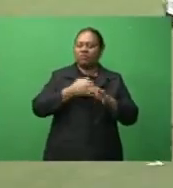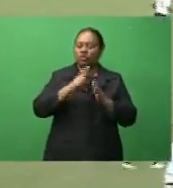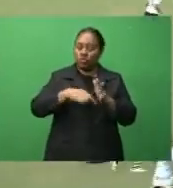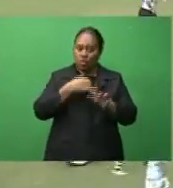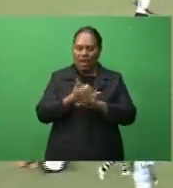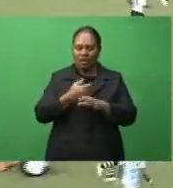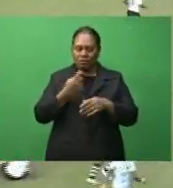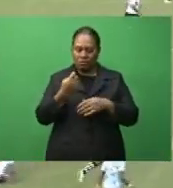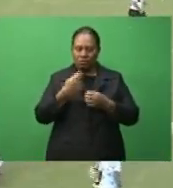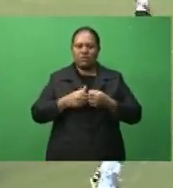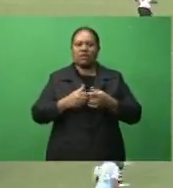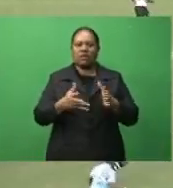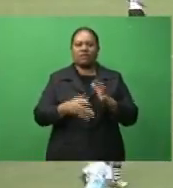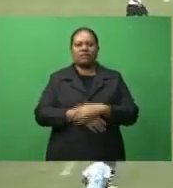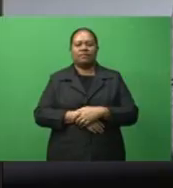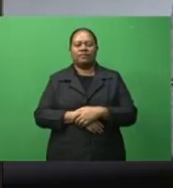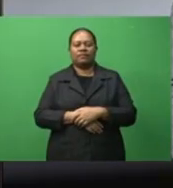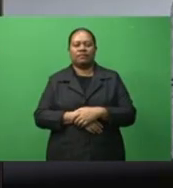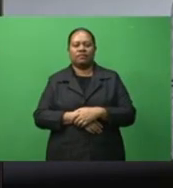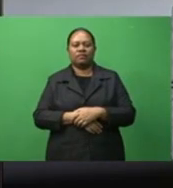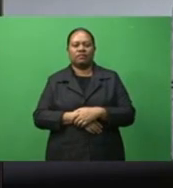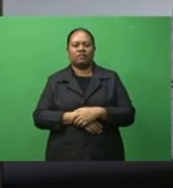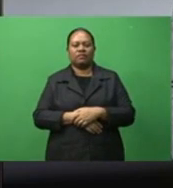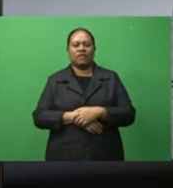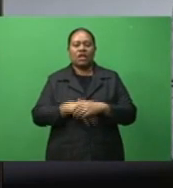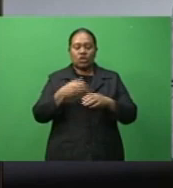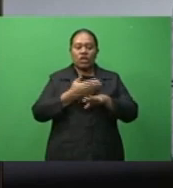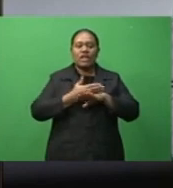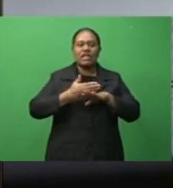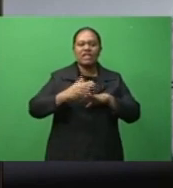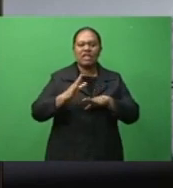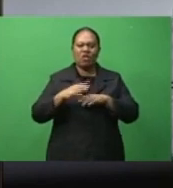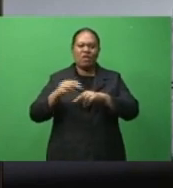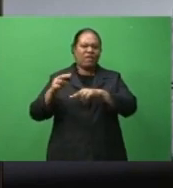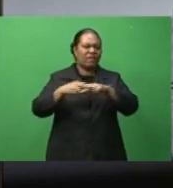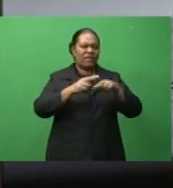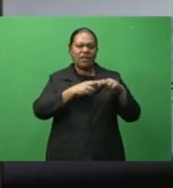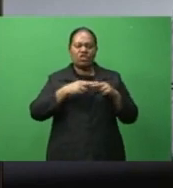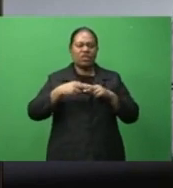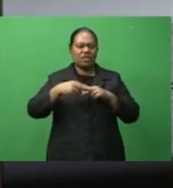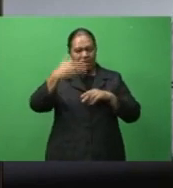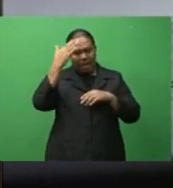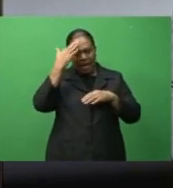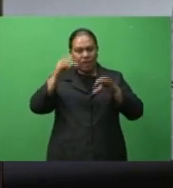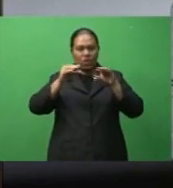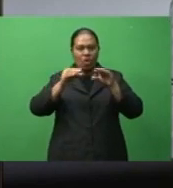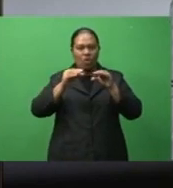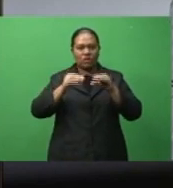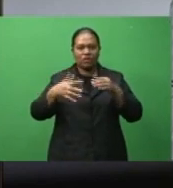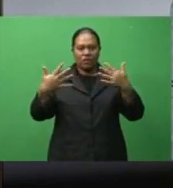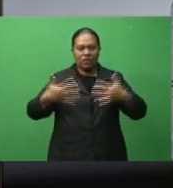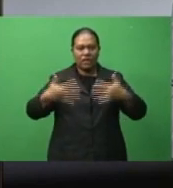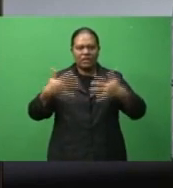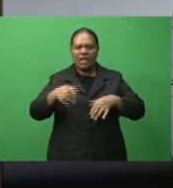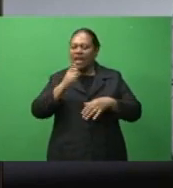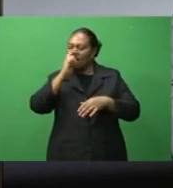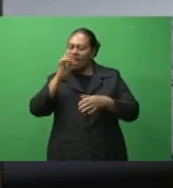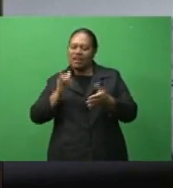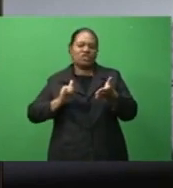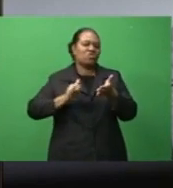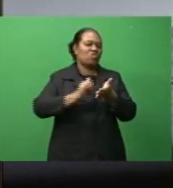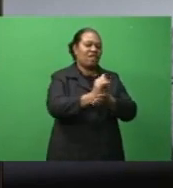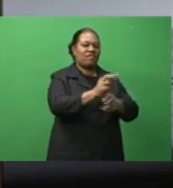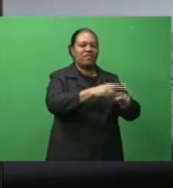Dama, FBC Sports. New Fiji Airways Flying Fijians head coach Vern Cotter has not been able to travel to